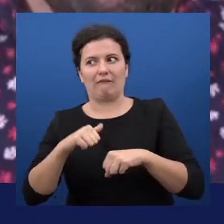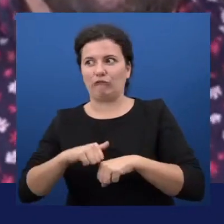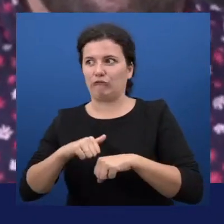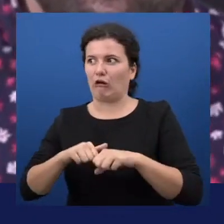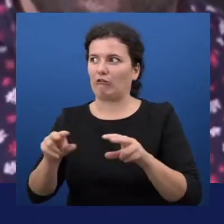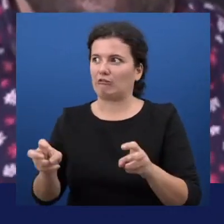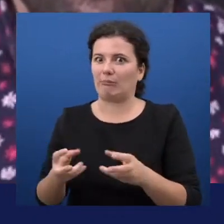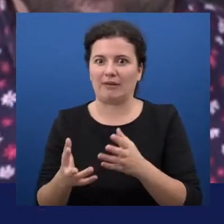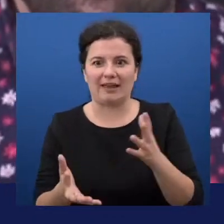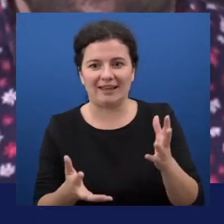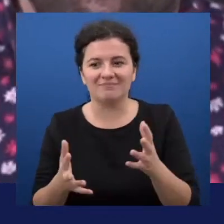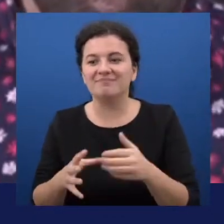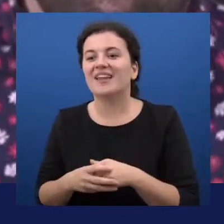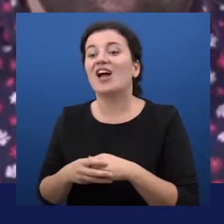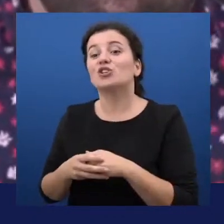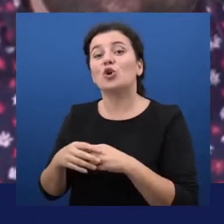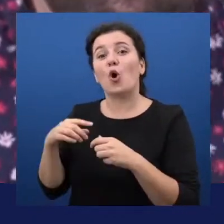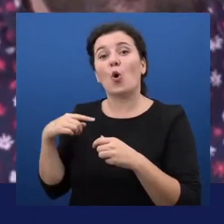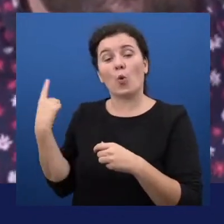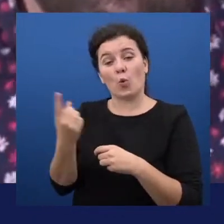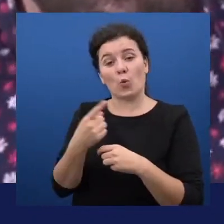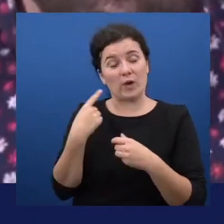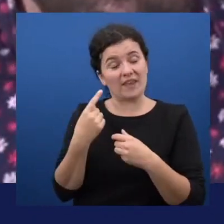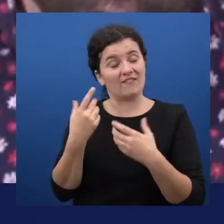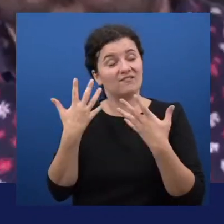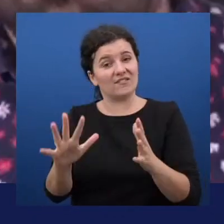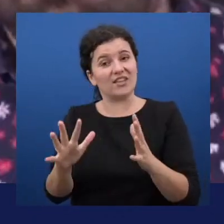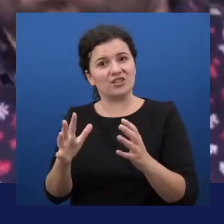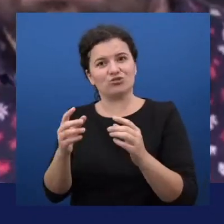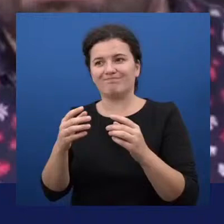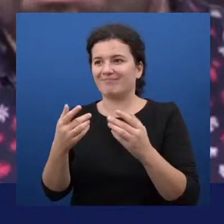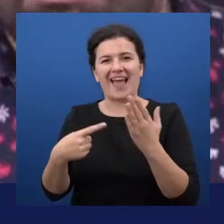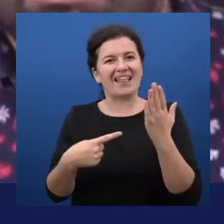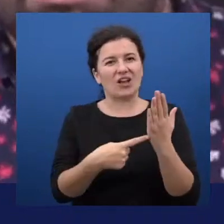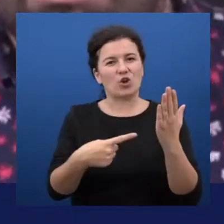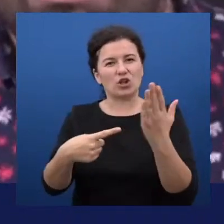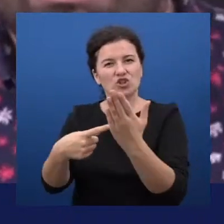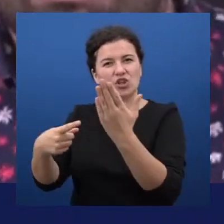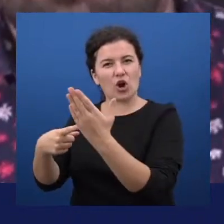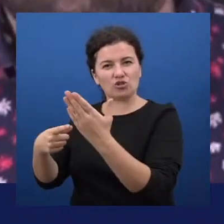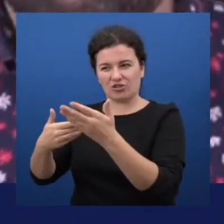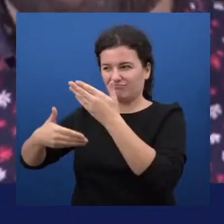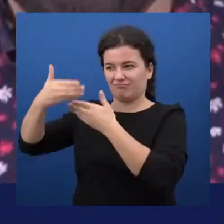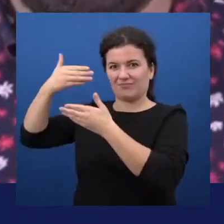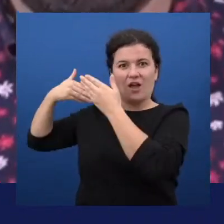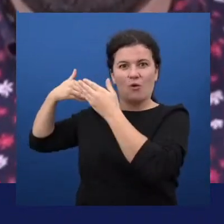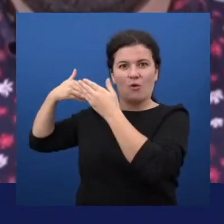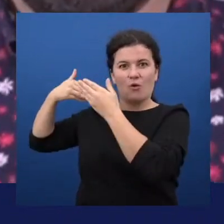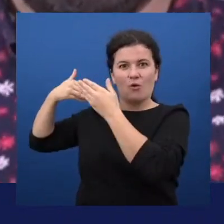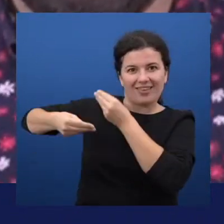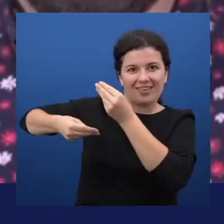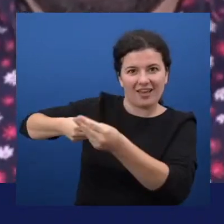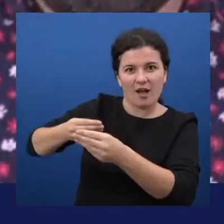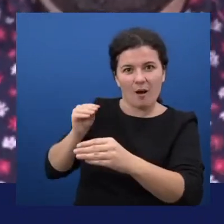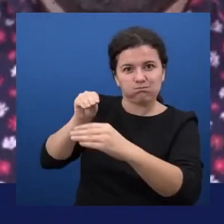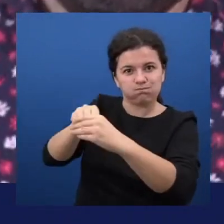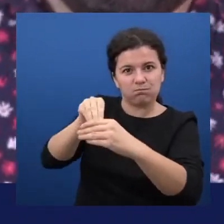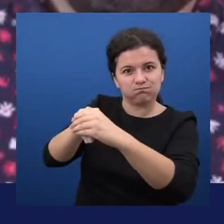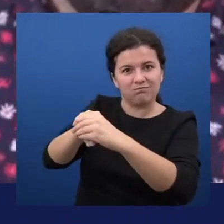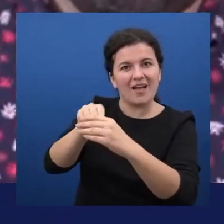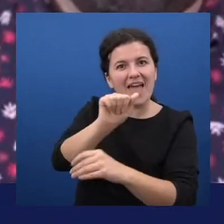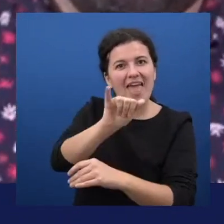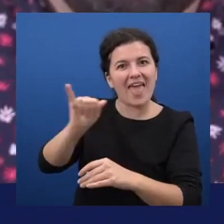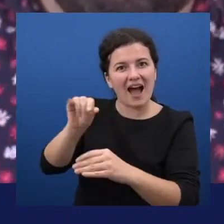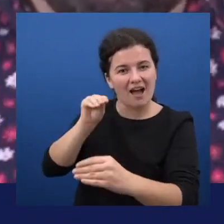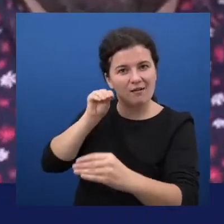Like we've taken a lot of technologies that already existed and bundled them under AI because it was hip and it's profitable, right?